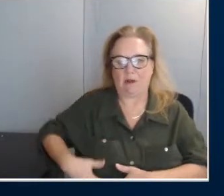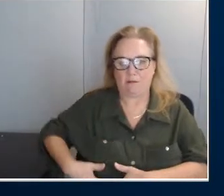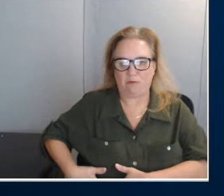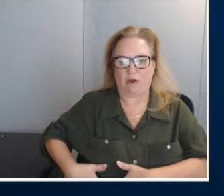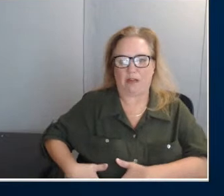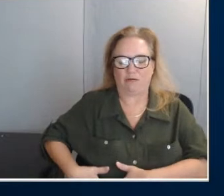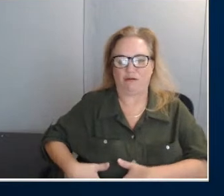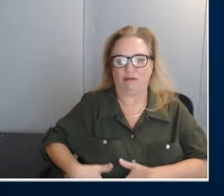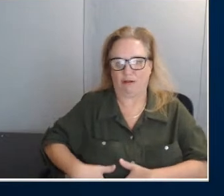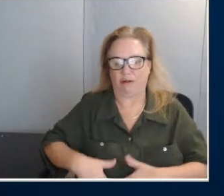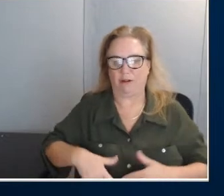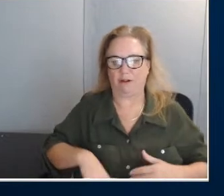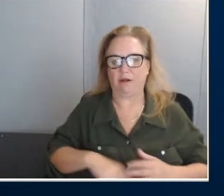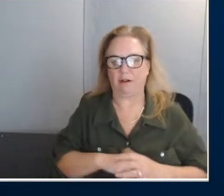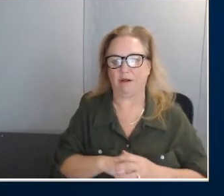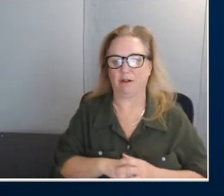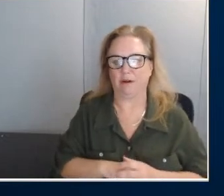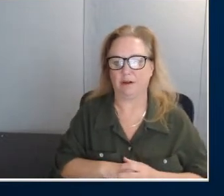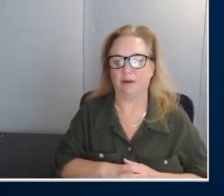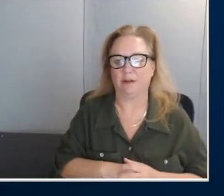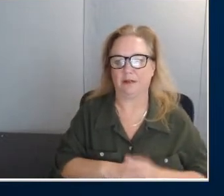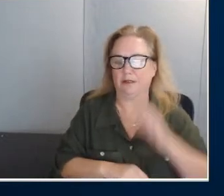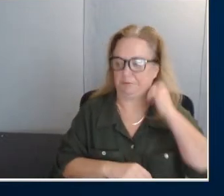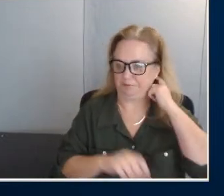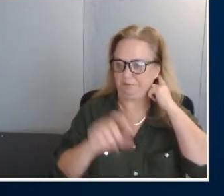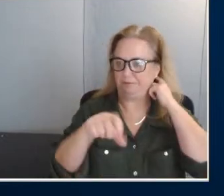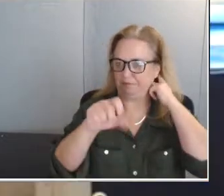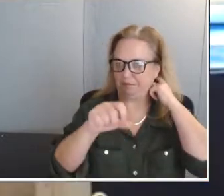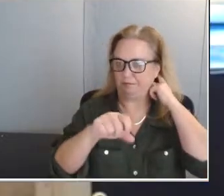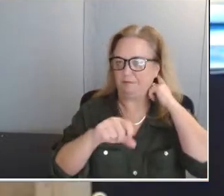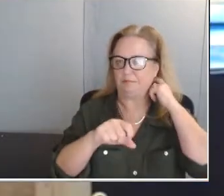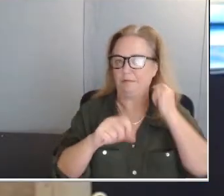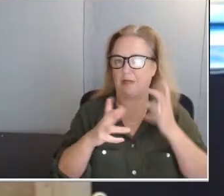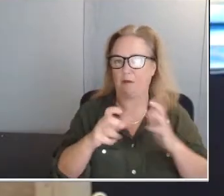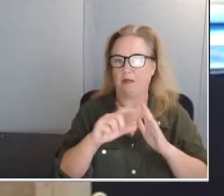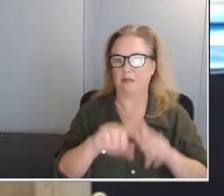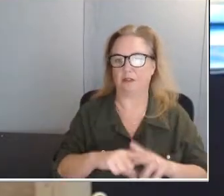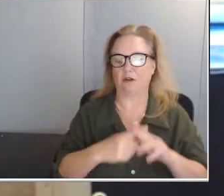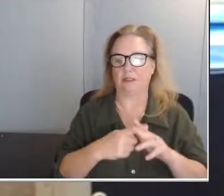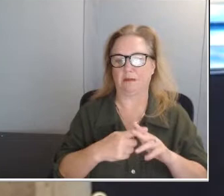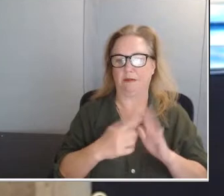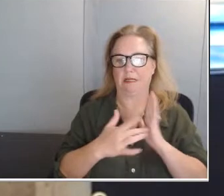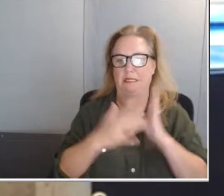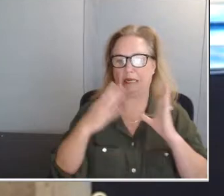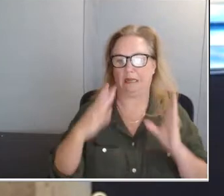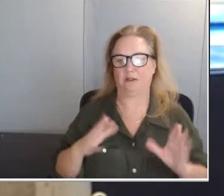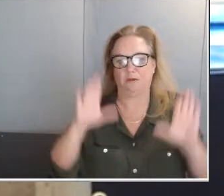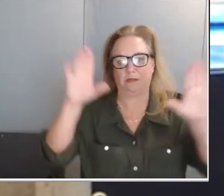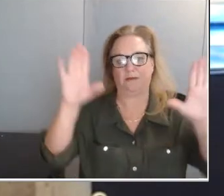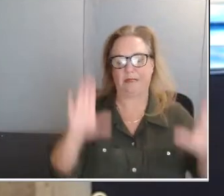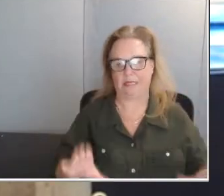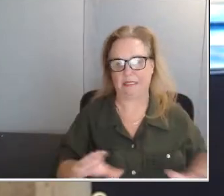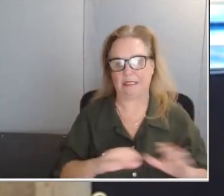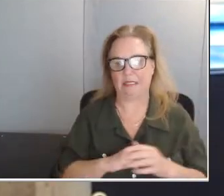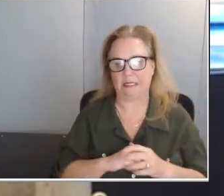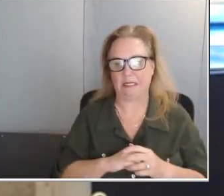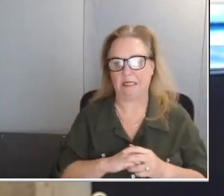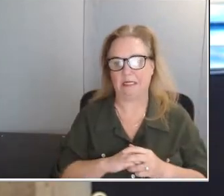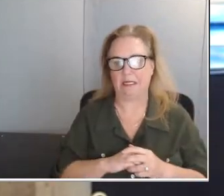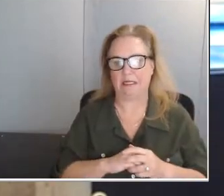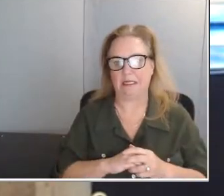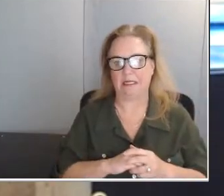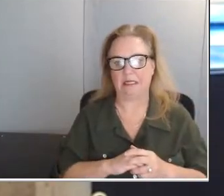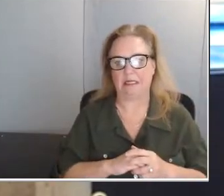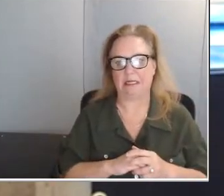to get that ultrasound. Yeah, I want to start off by saying my technician was fantastic, and it